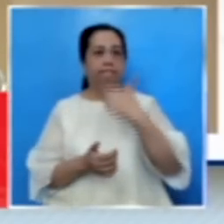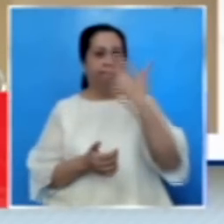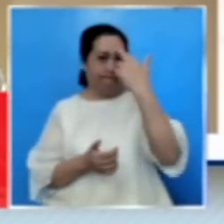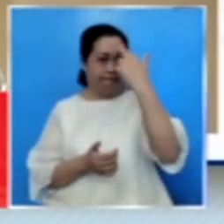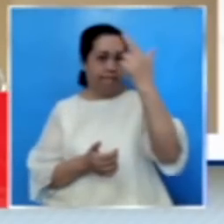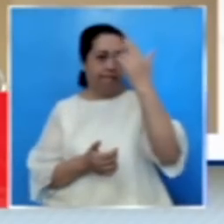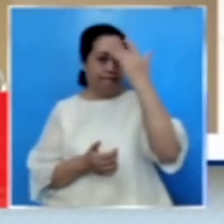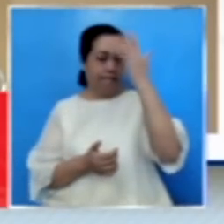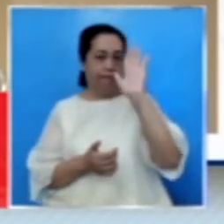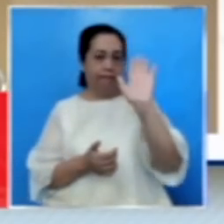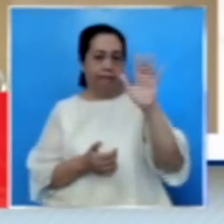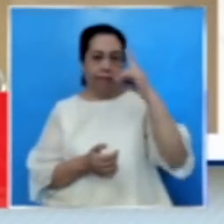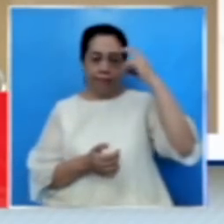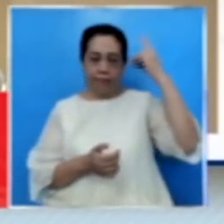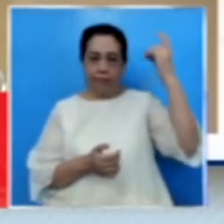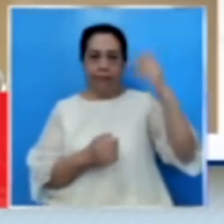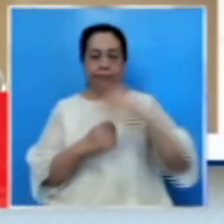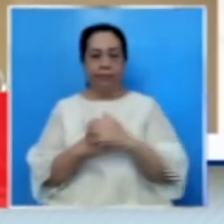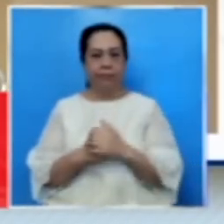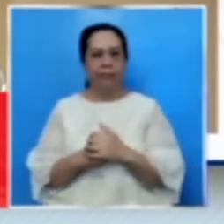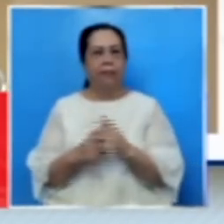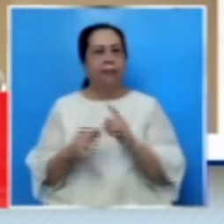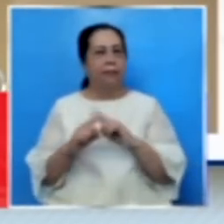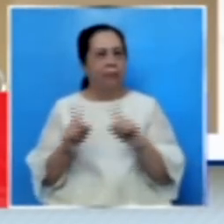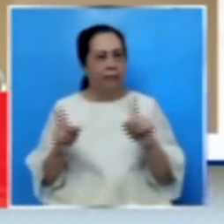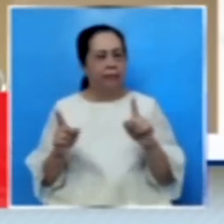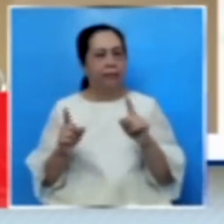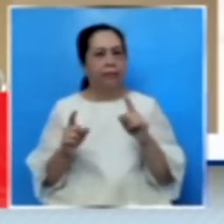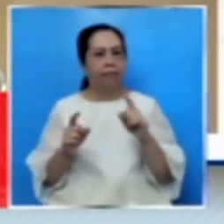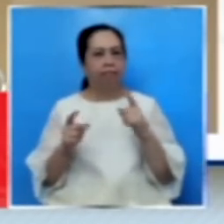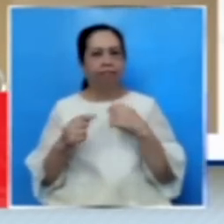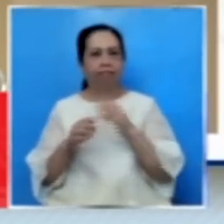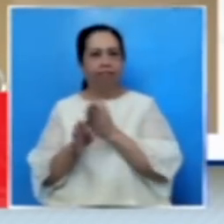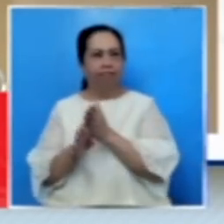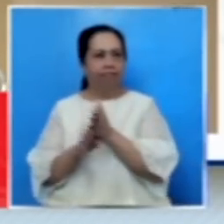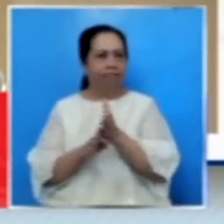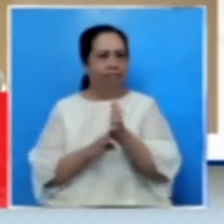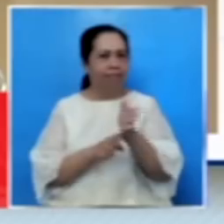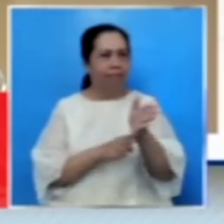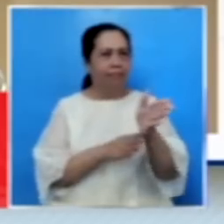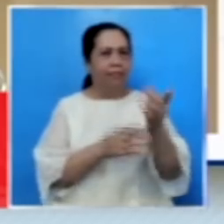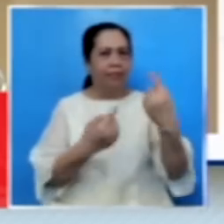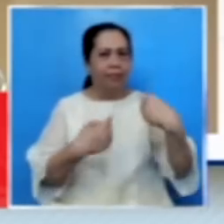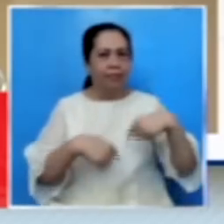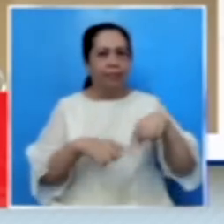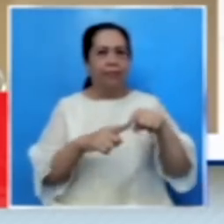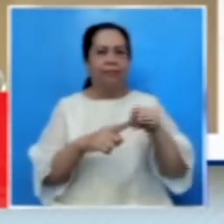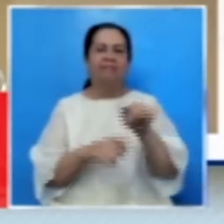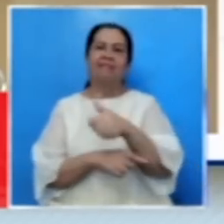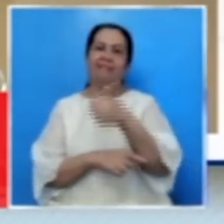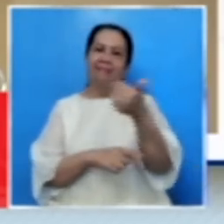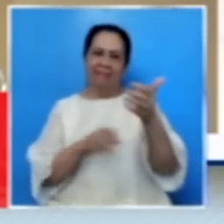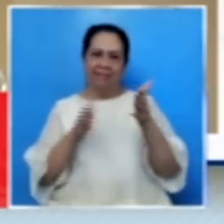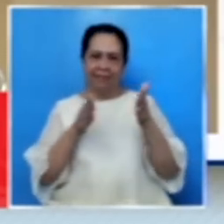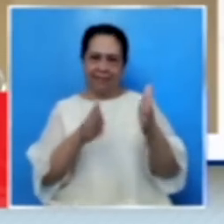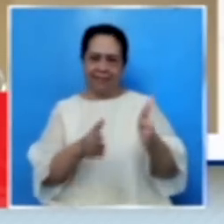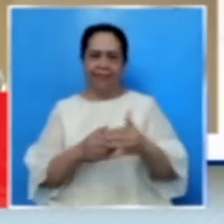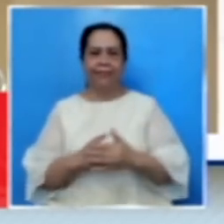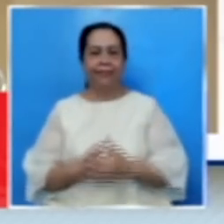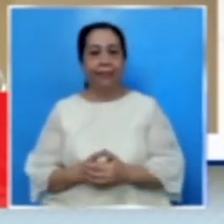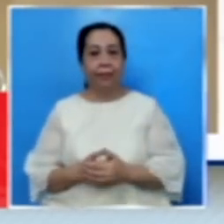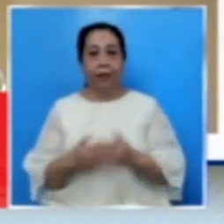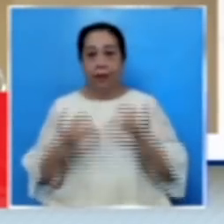dream. But I was directed toward another way. And